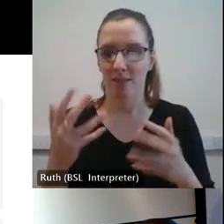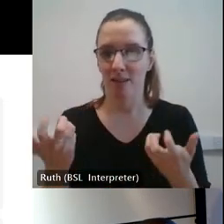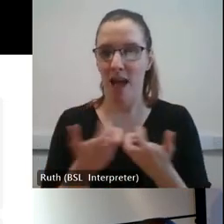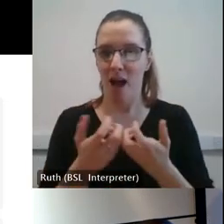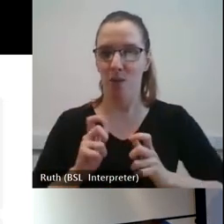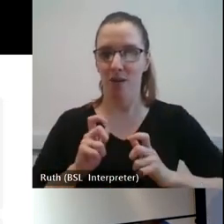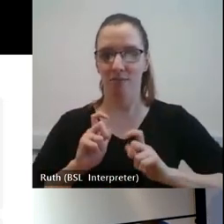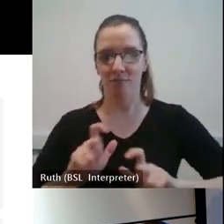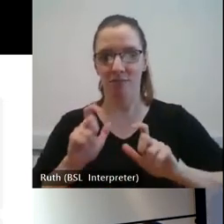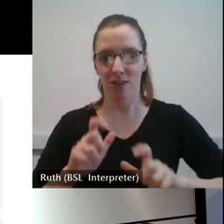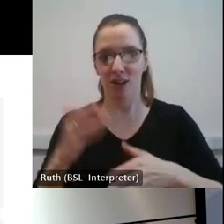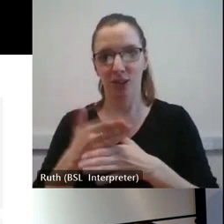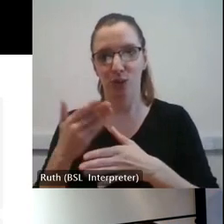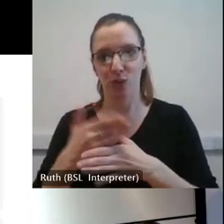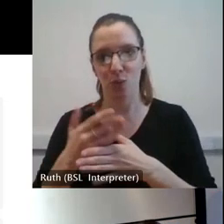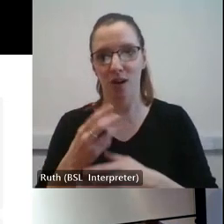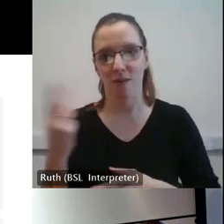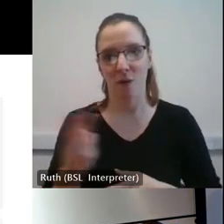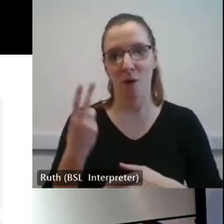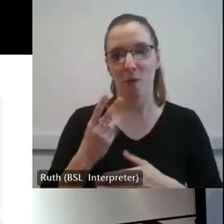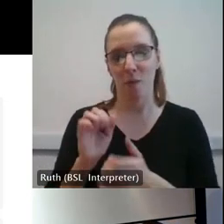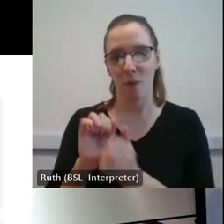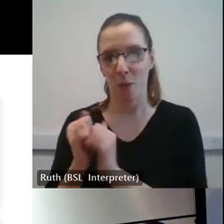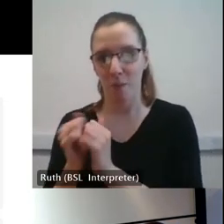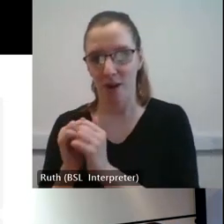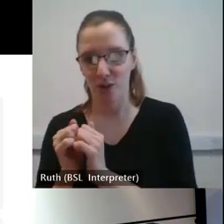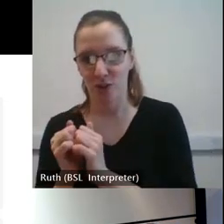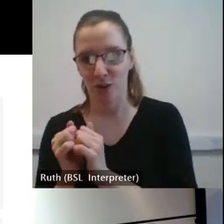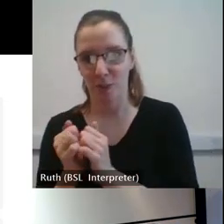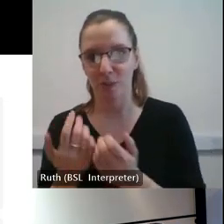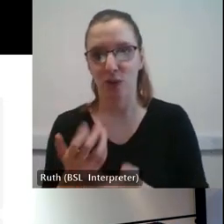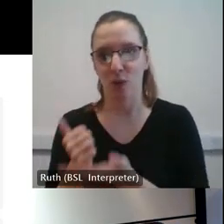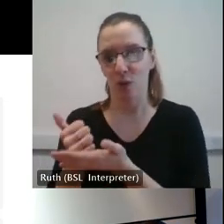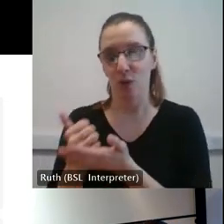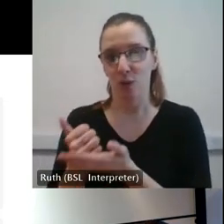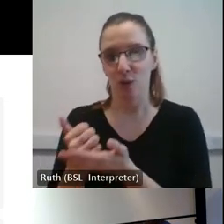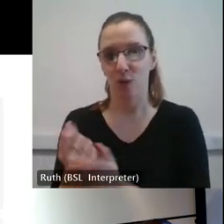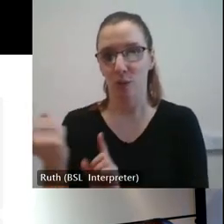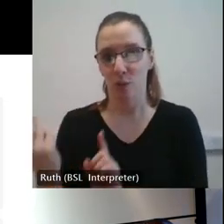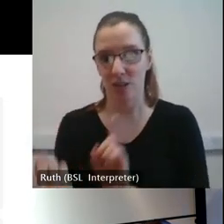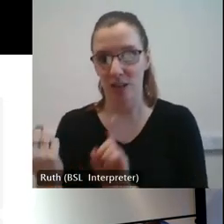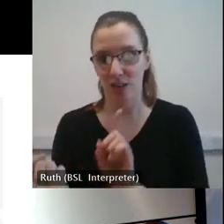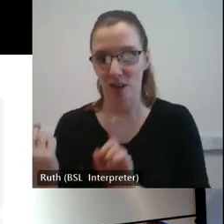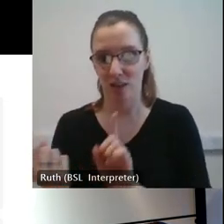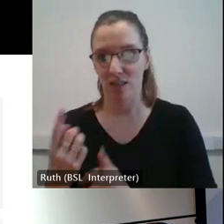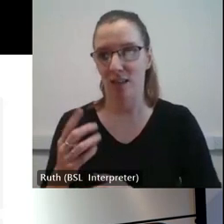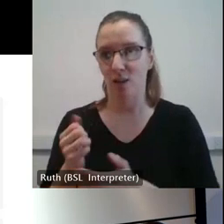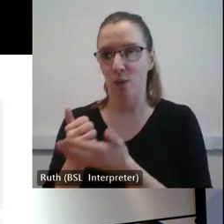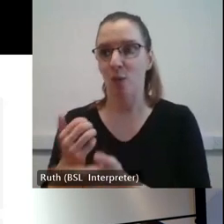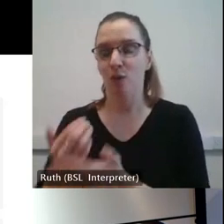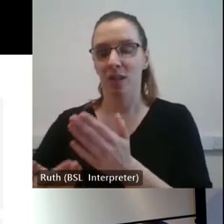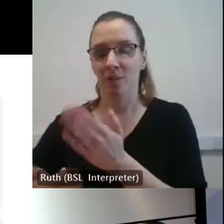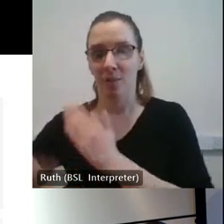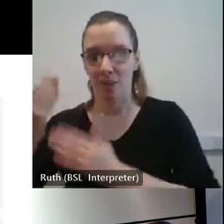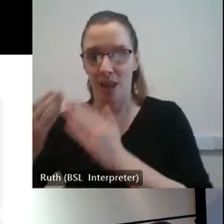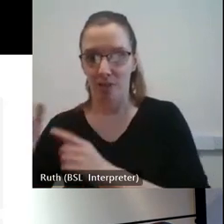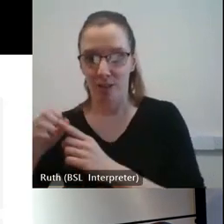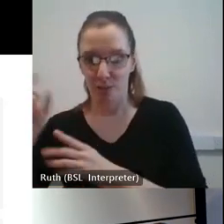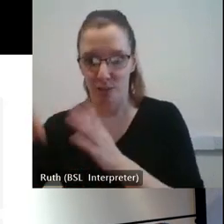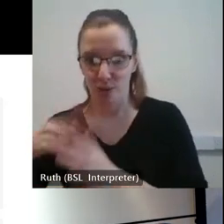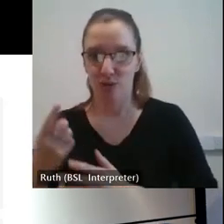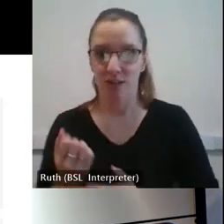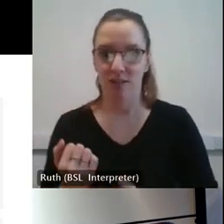they're doing, volunteering at Jambo Radio, and also working, you know, supporting a heritage project in terms of, the, you know,